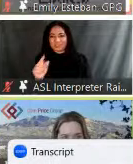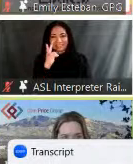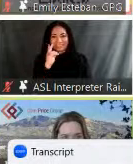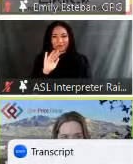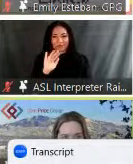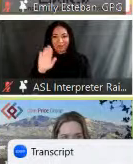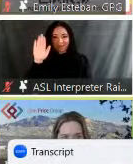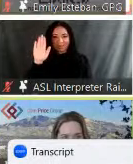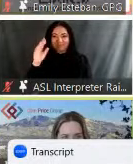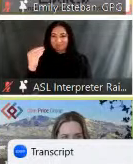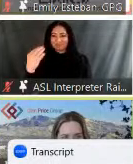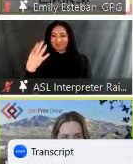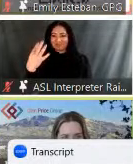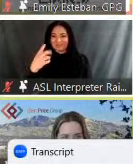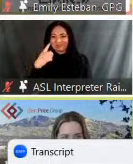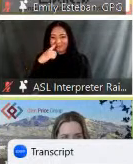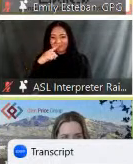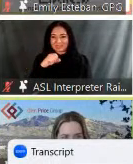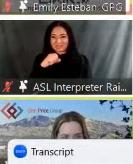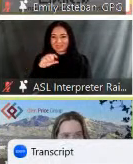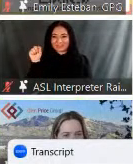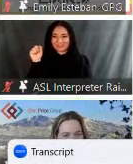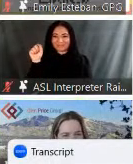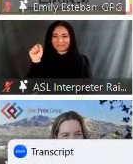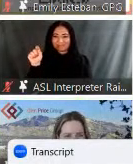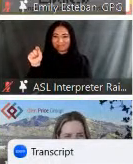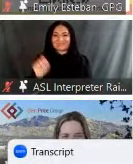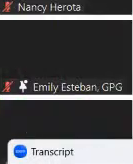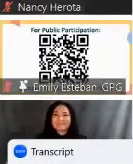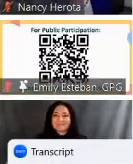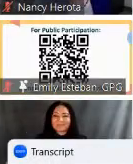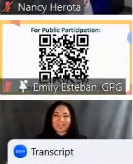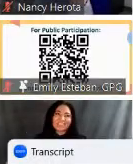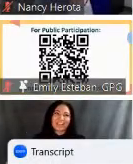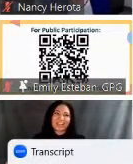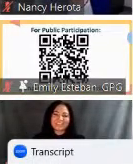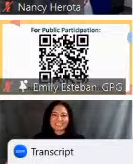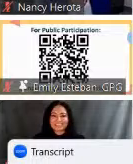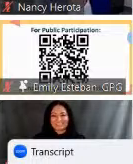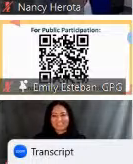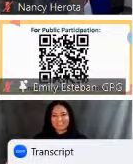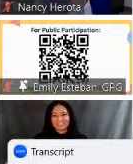on, that way we can spotlight you for the group. Sorry about that. No problem.